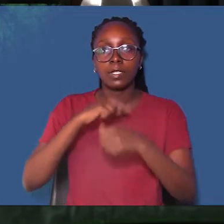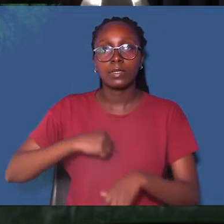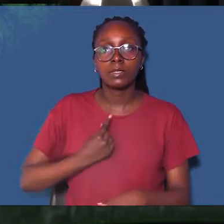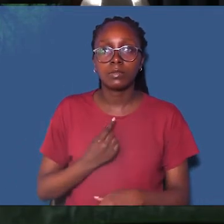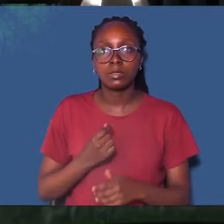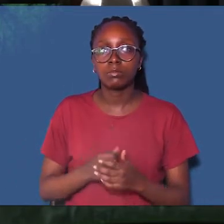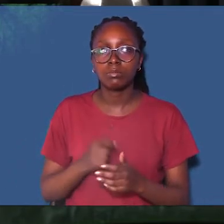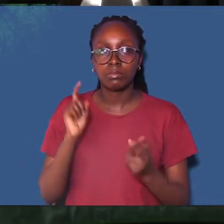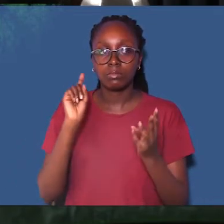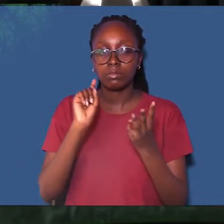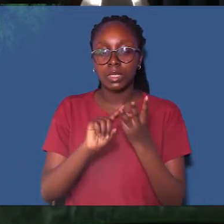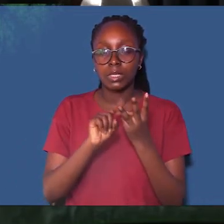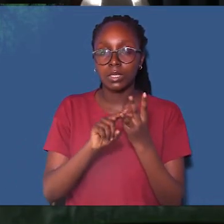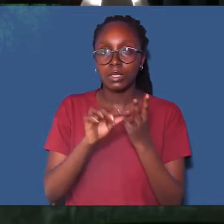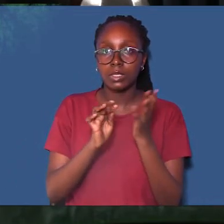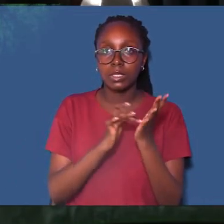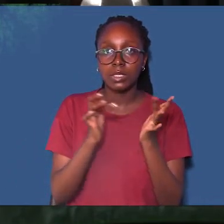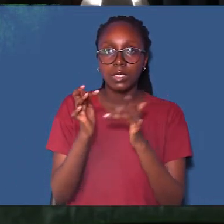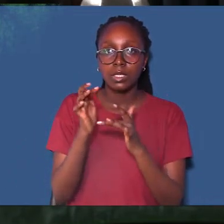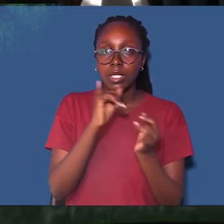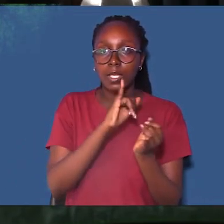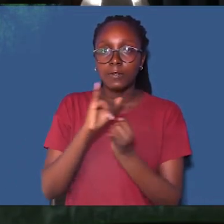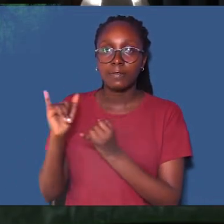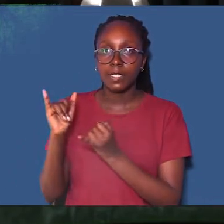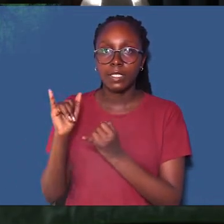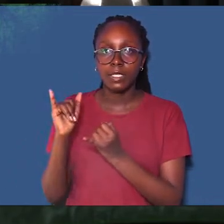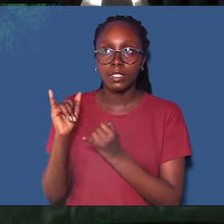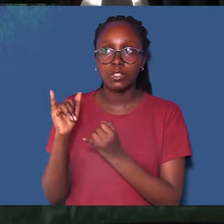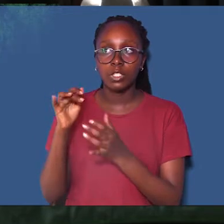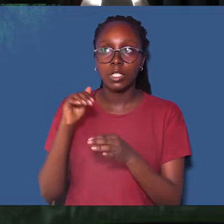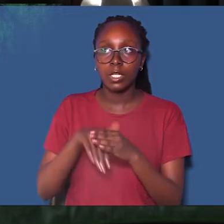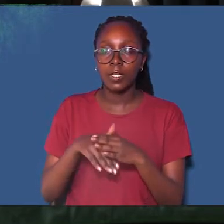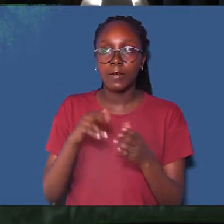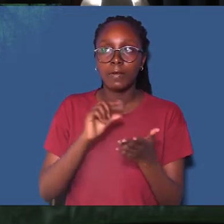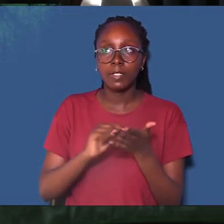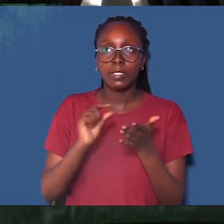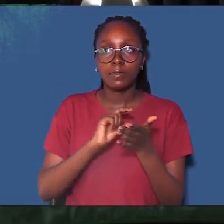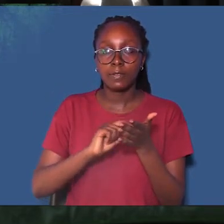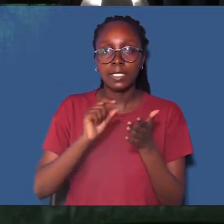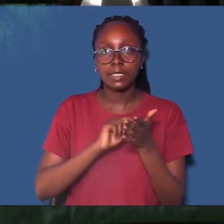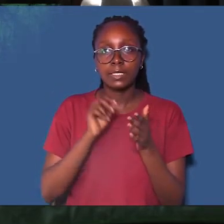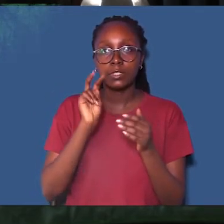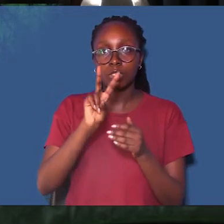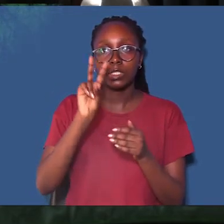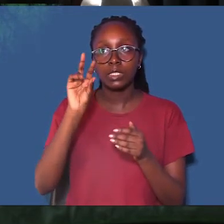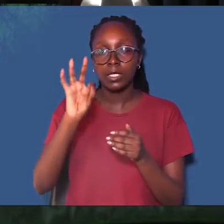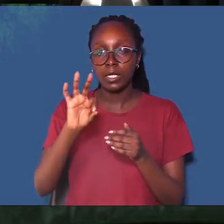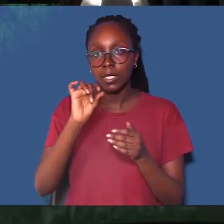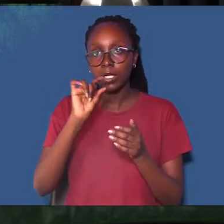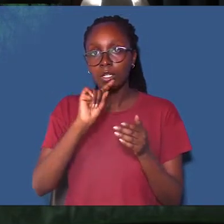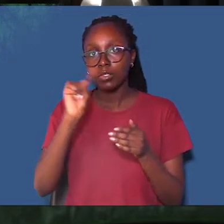Jesus's invitation in verse 23 and 24 is that whoever wants to be